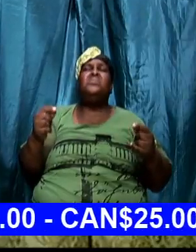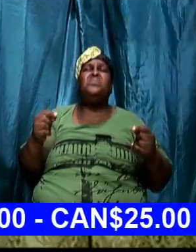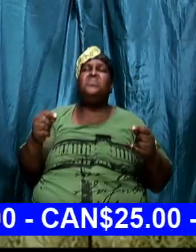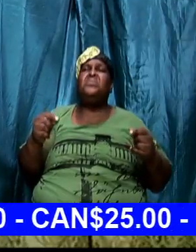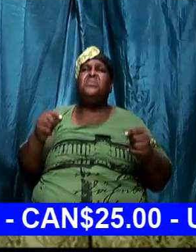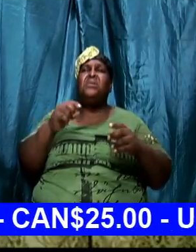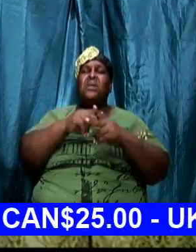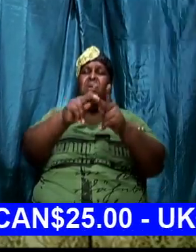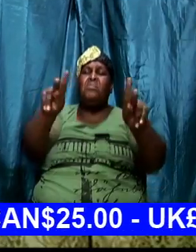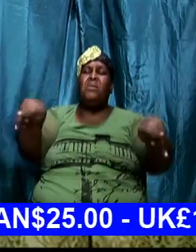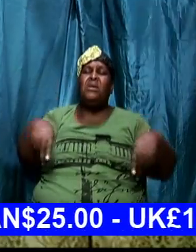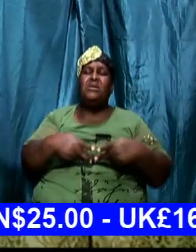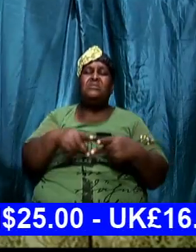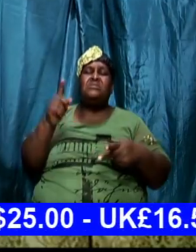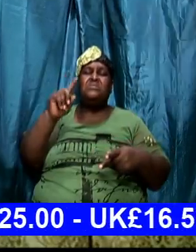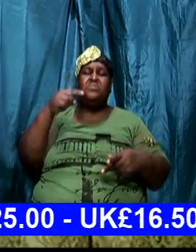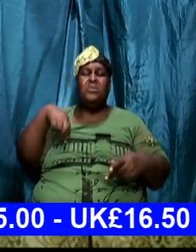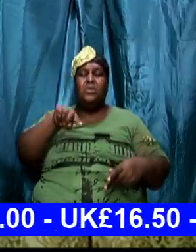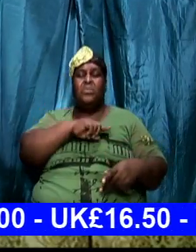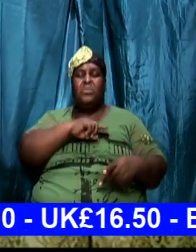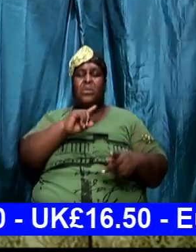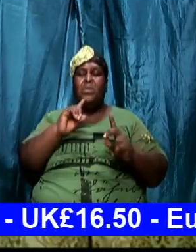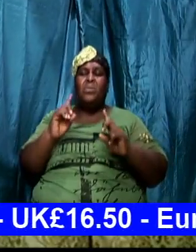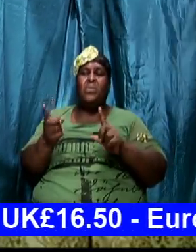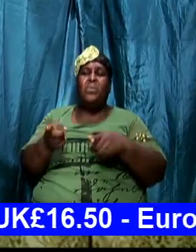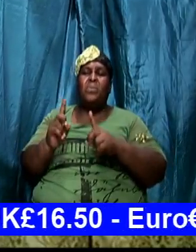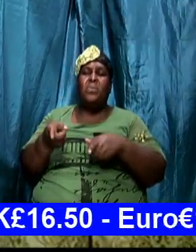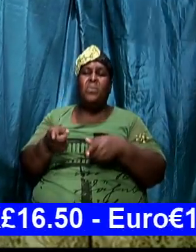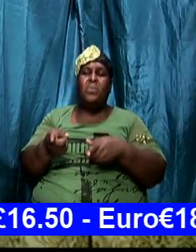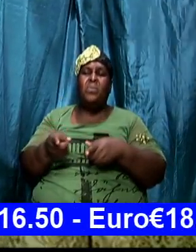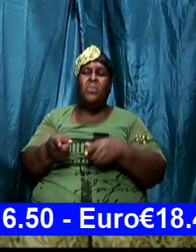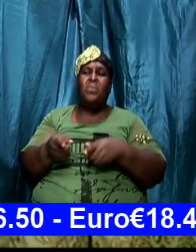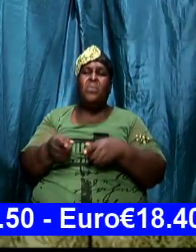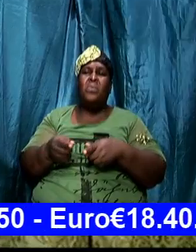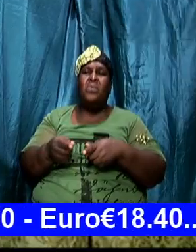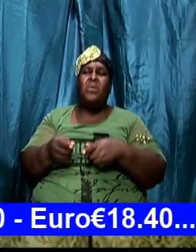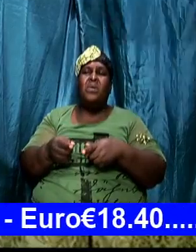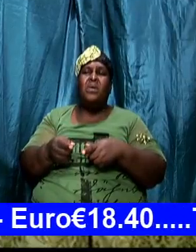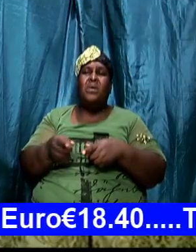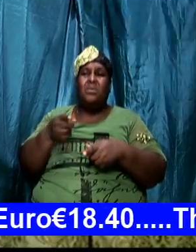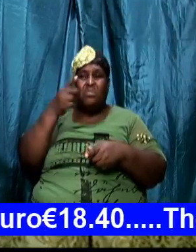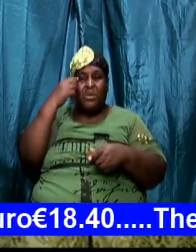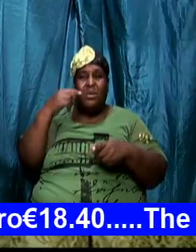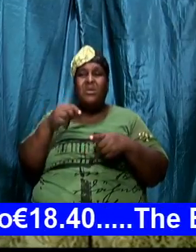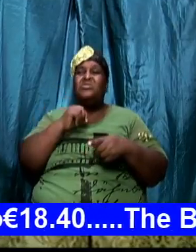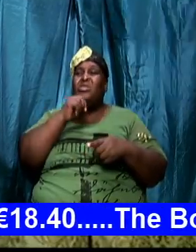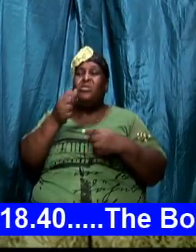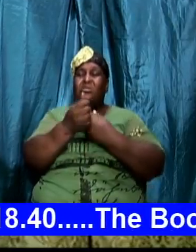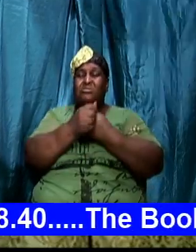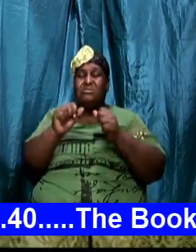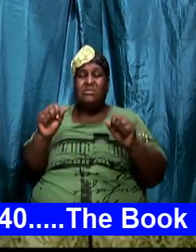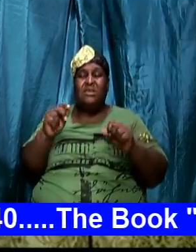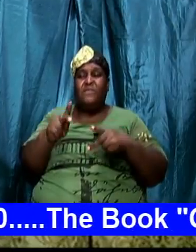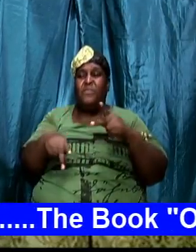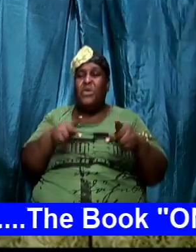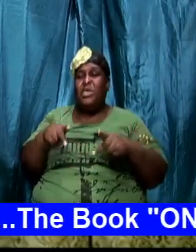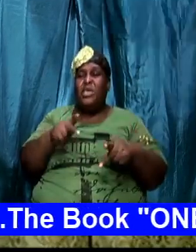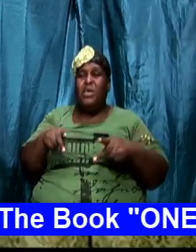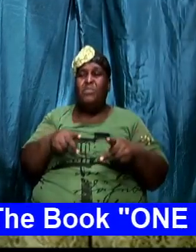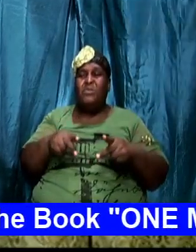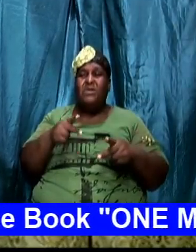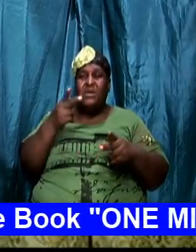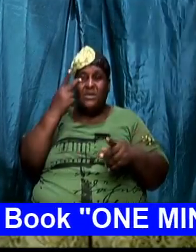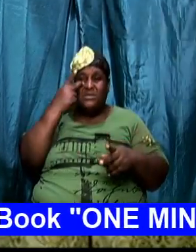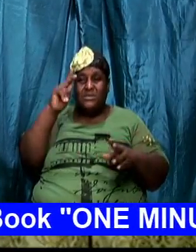the places where we go are impacting others, because they are reading and they are seeing, and it is being written in